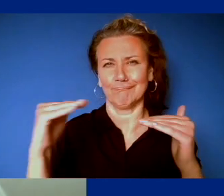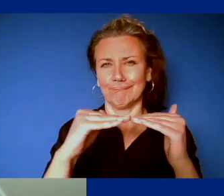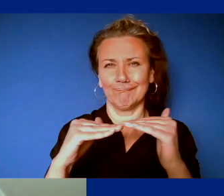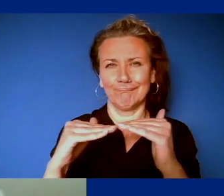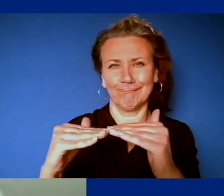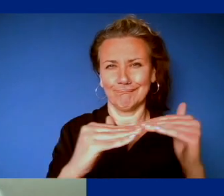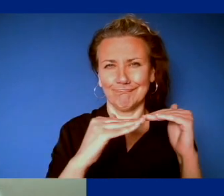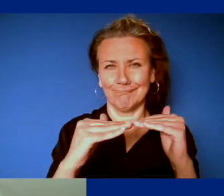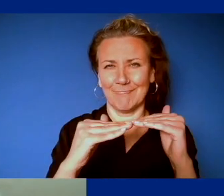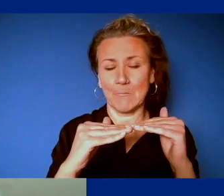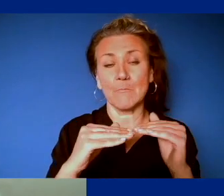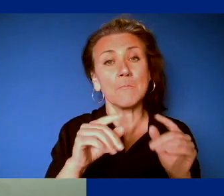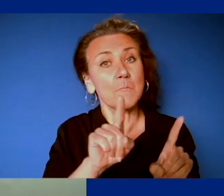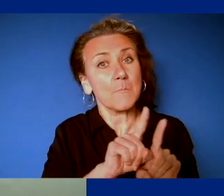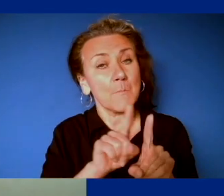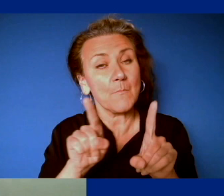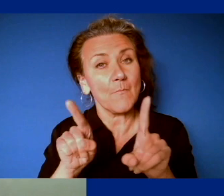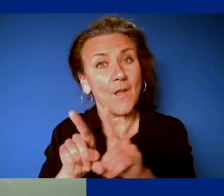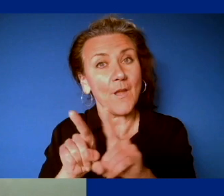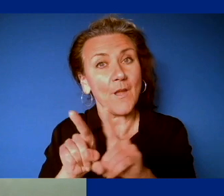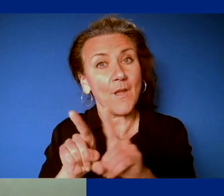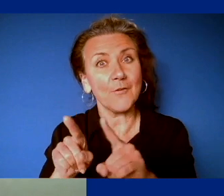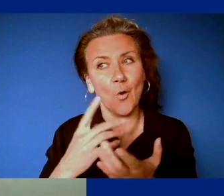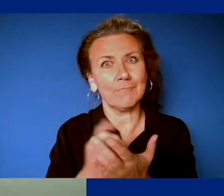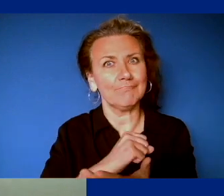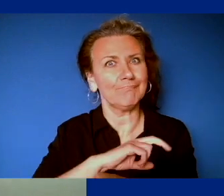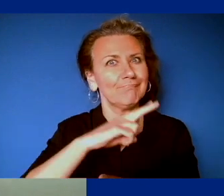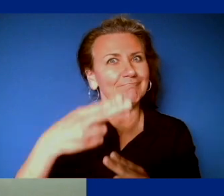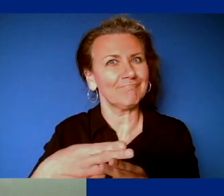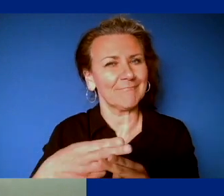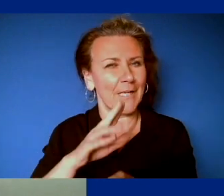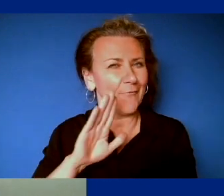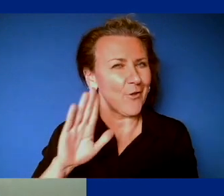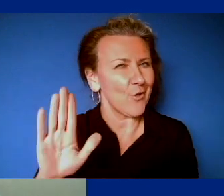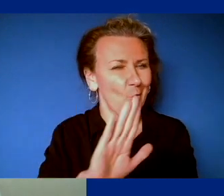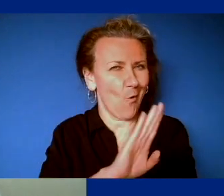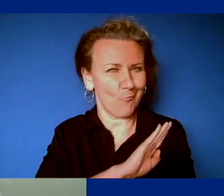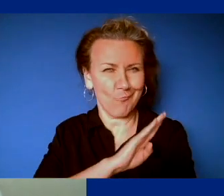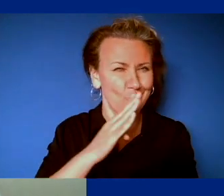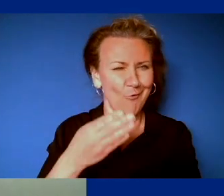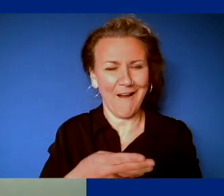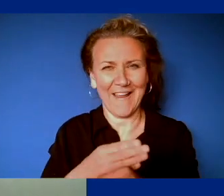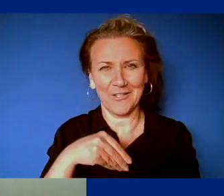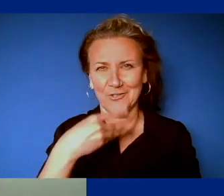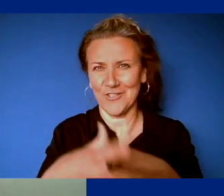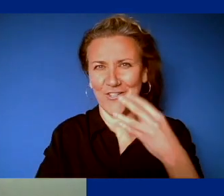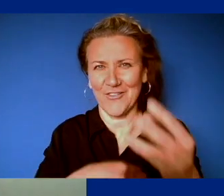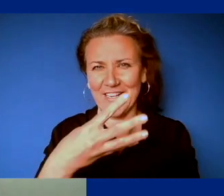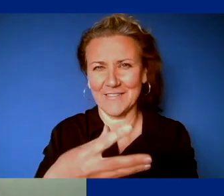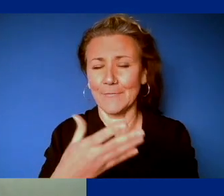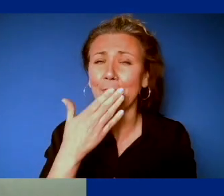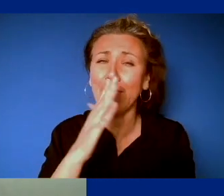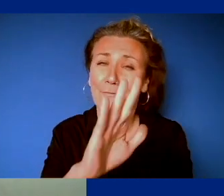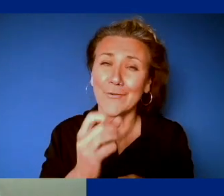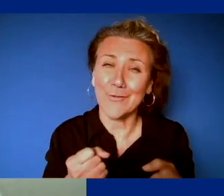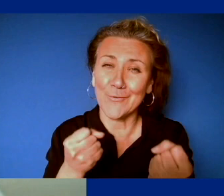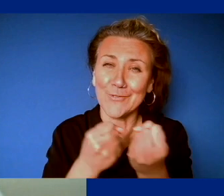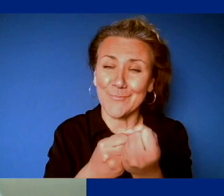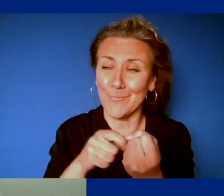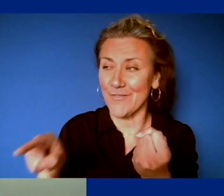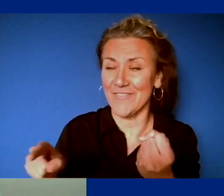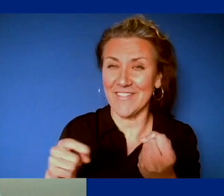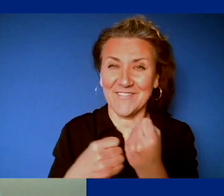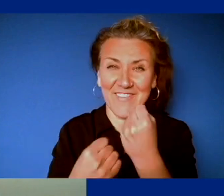also taken some time today to talk about your radical generosity. Thank you for your support of the foundation.